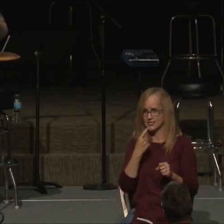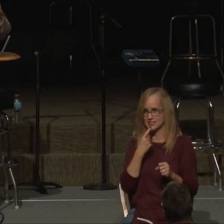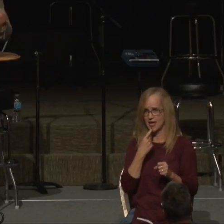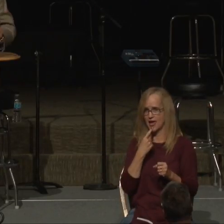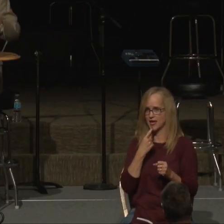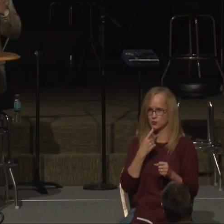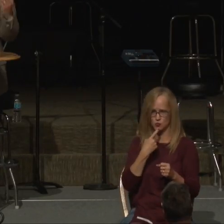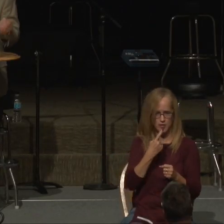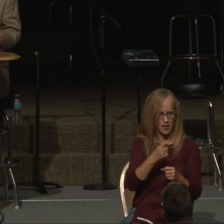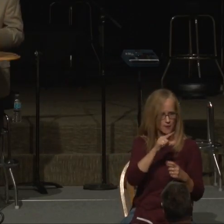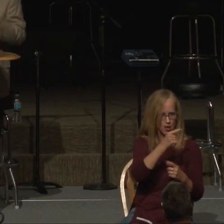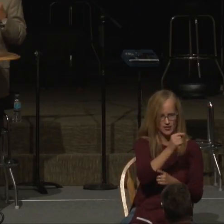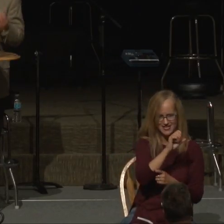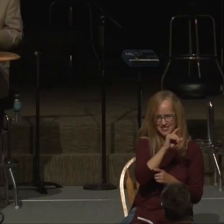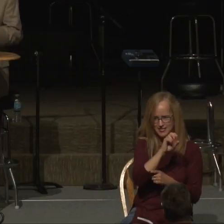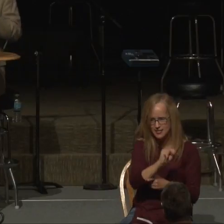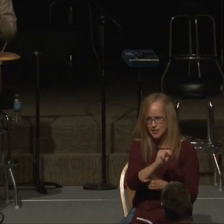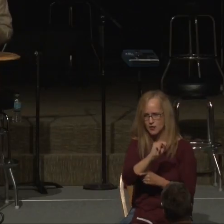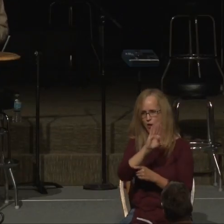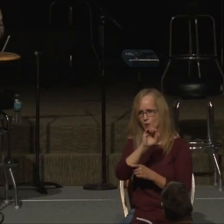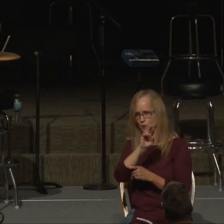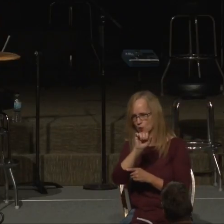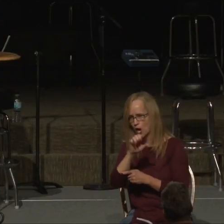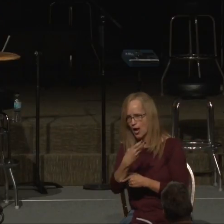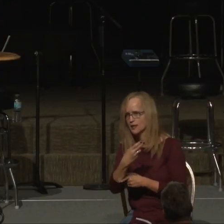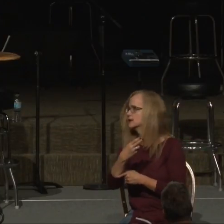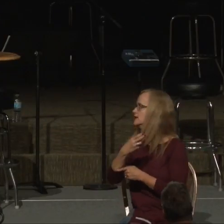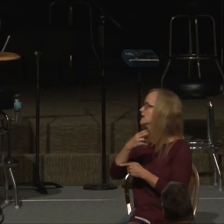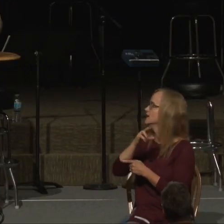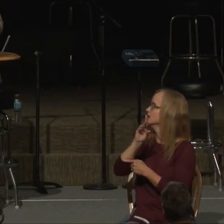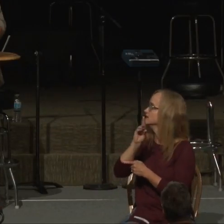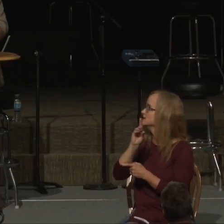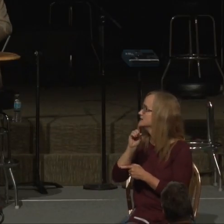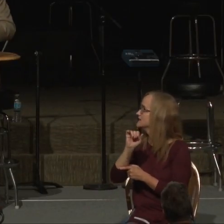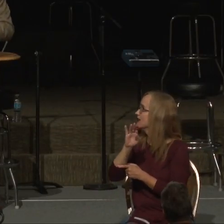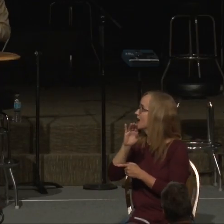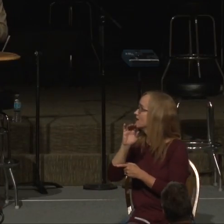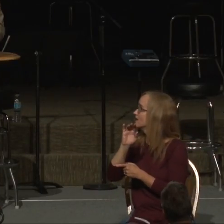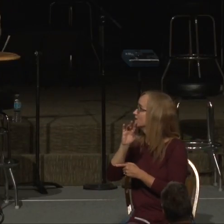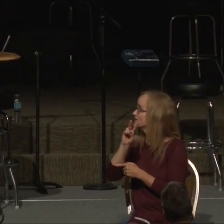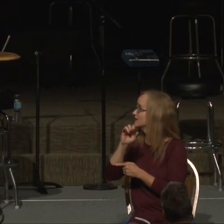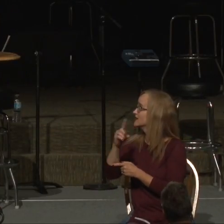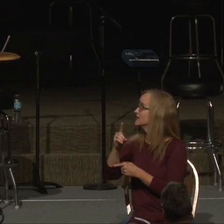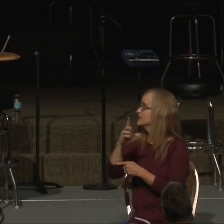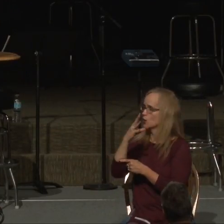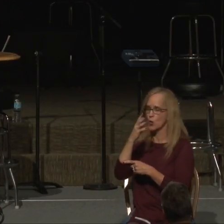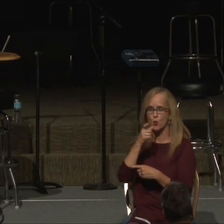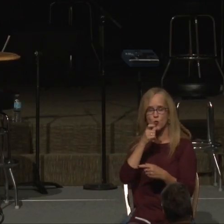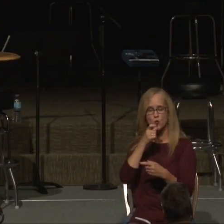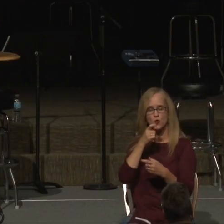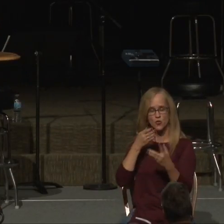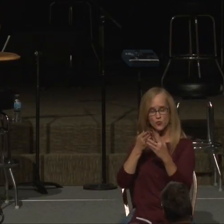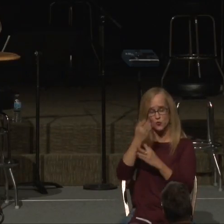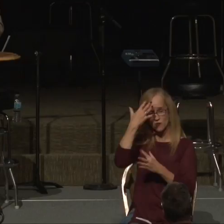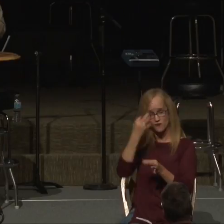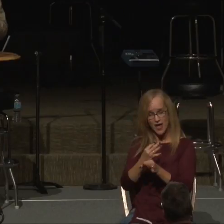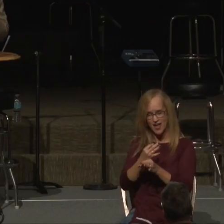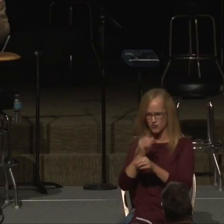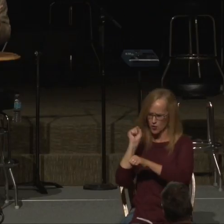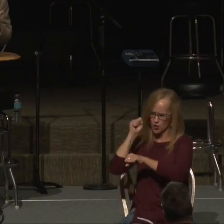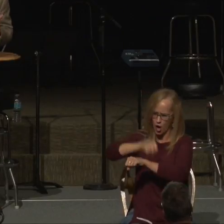of Gideon and Barak and Samson and Jephthah and David and Samuel and the prophets who through faith conquered